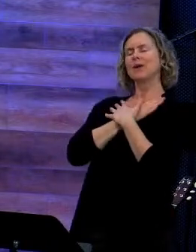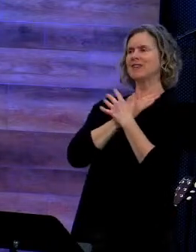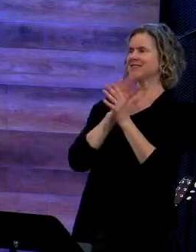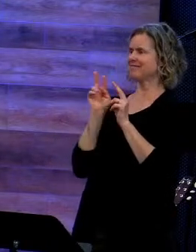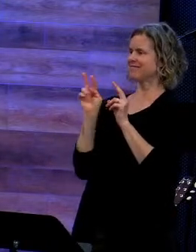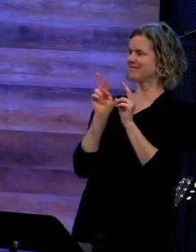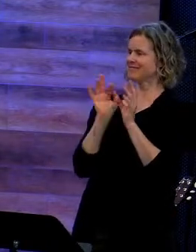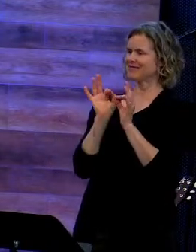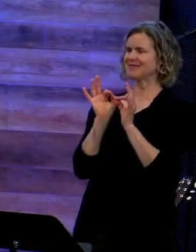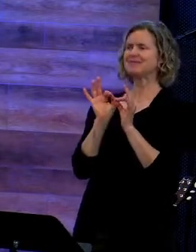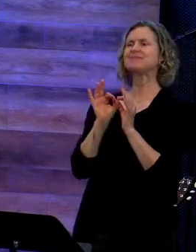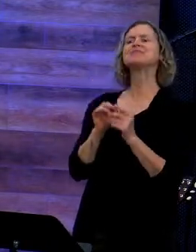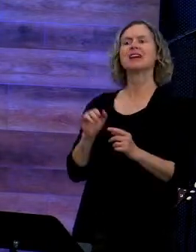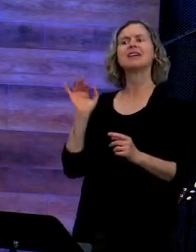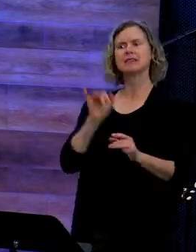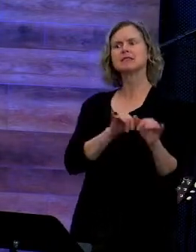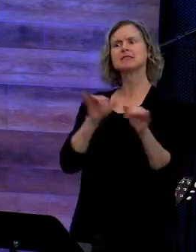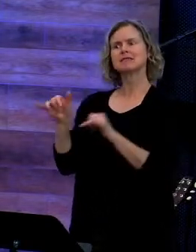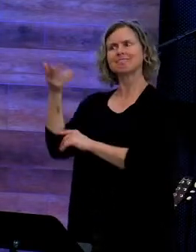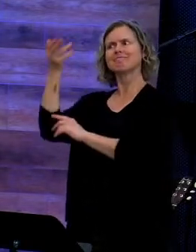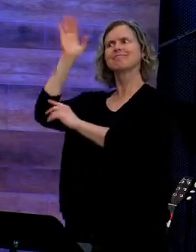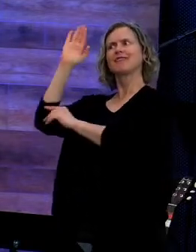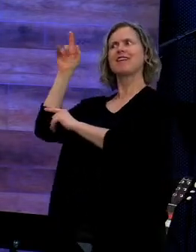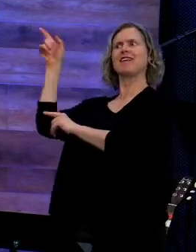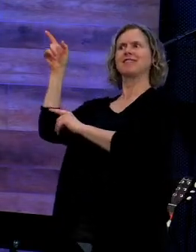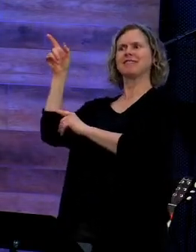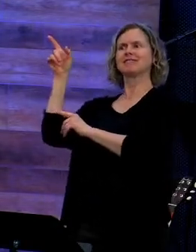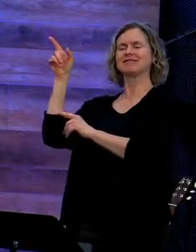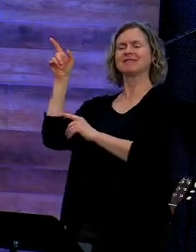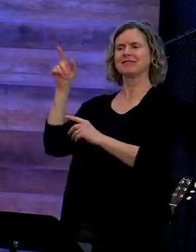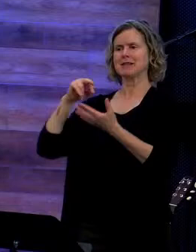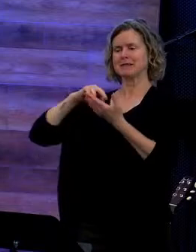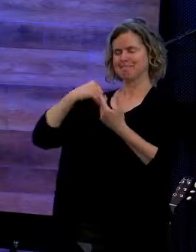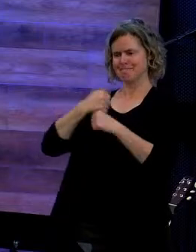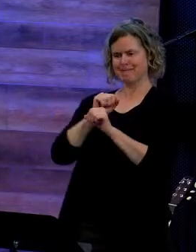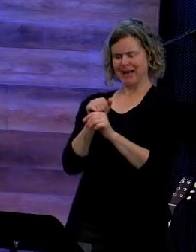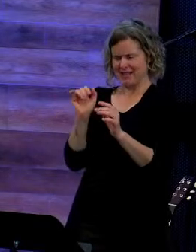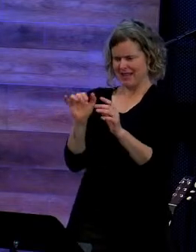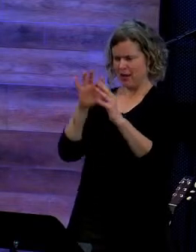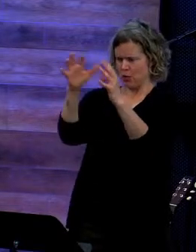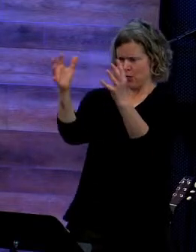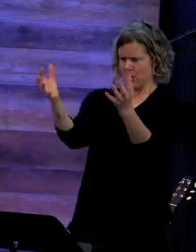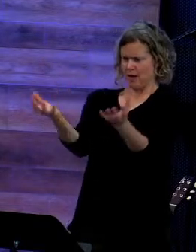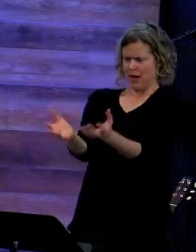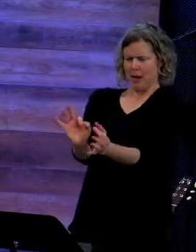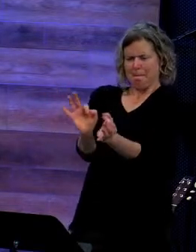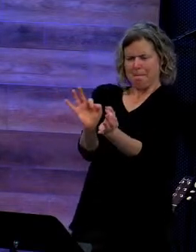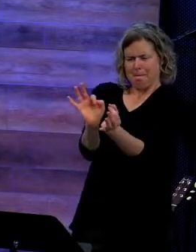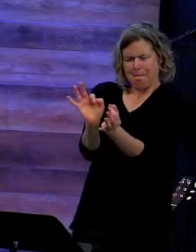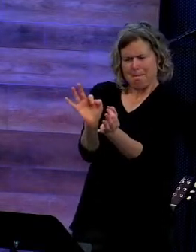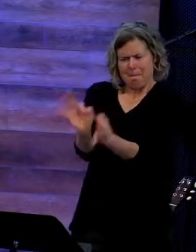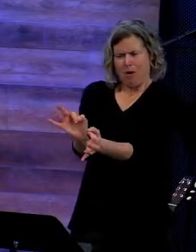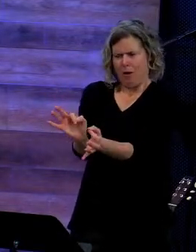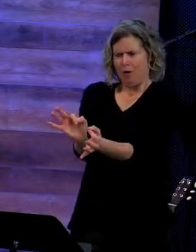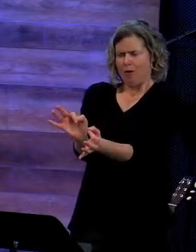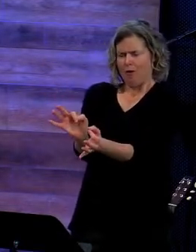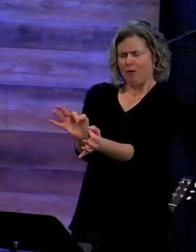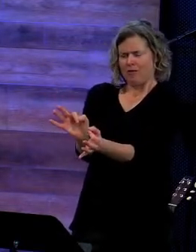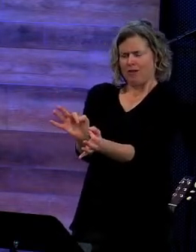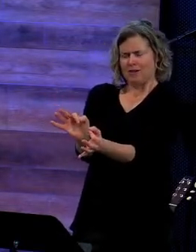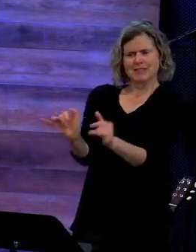ultimate perfectionist, if we want to use that word, he made a perfect creation. And his rest is God saying, it